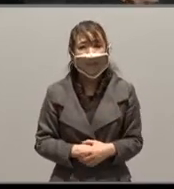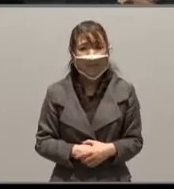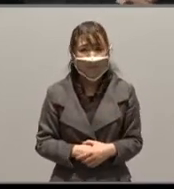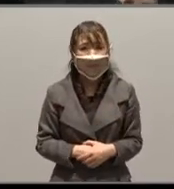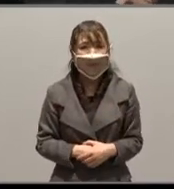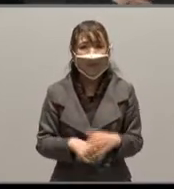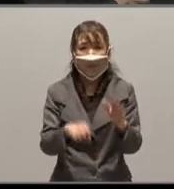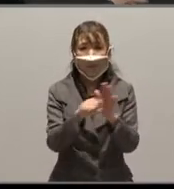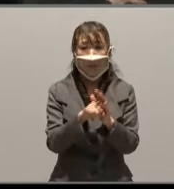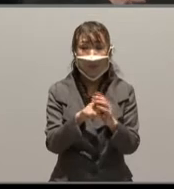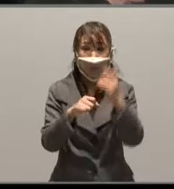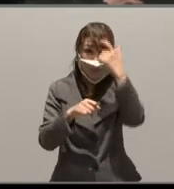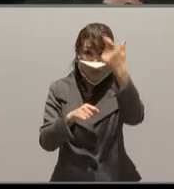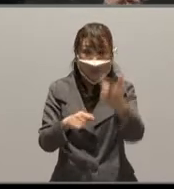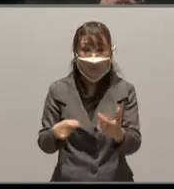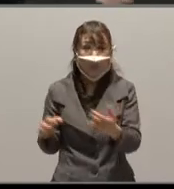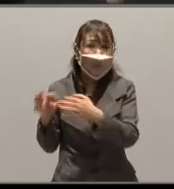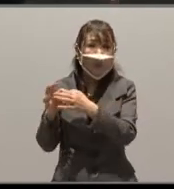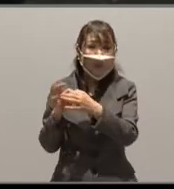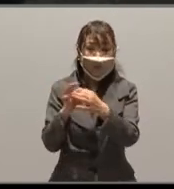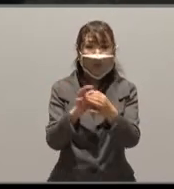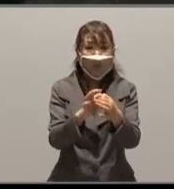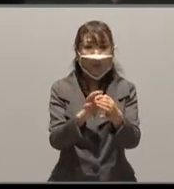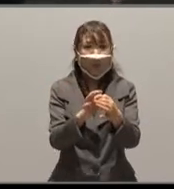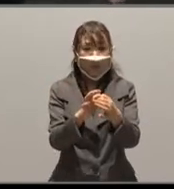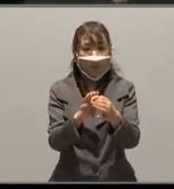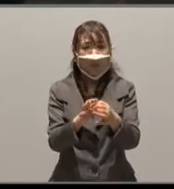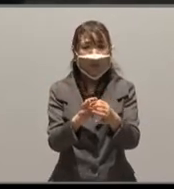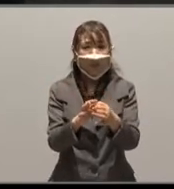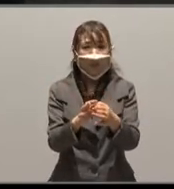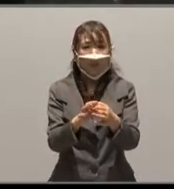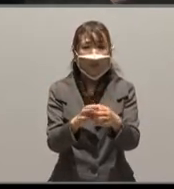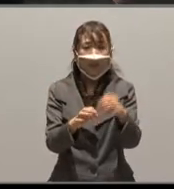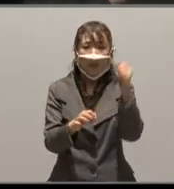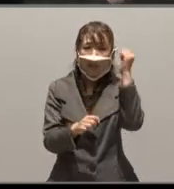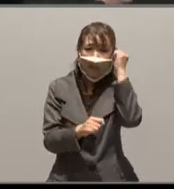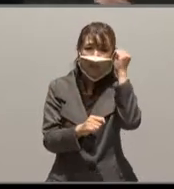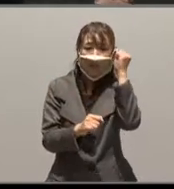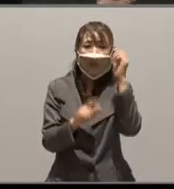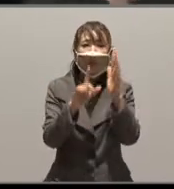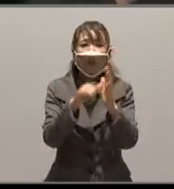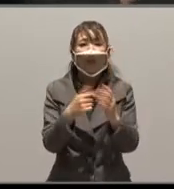a 7 to 8 point decline, which was sustained until the evening.